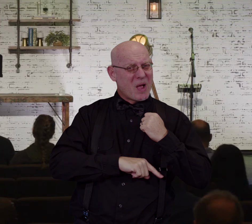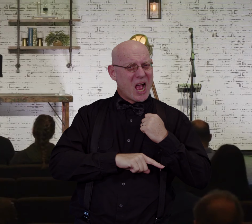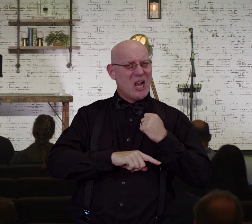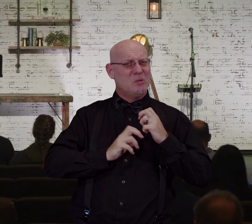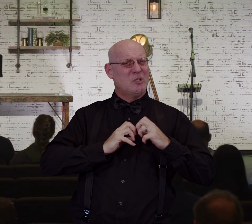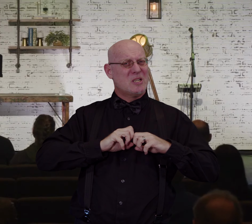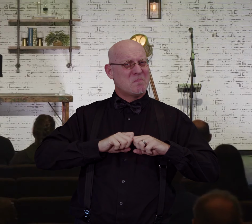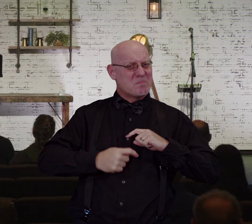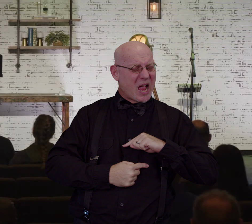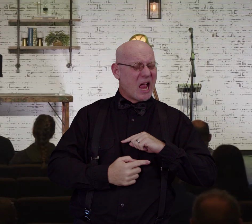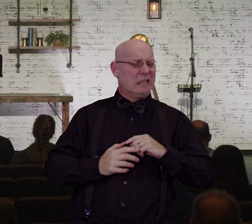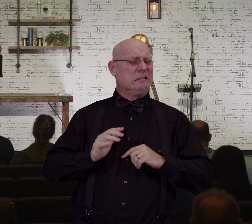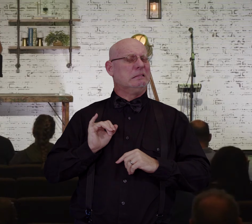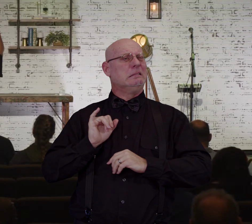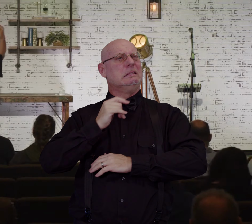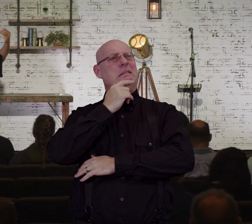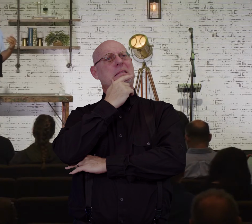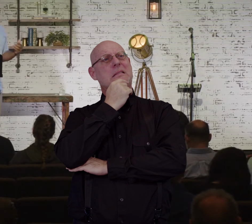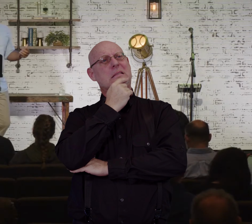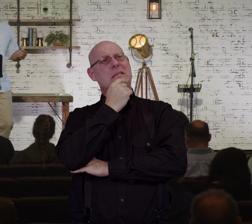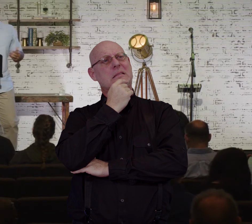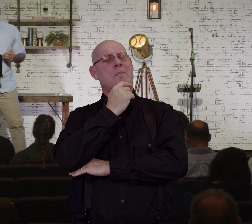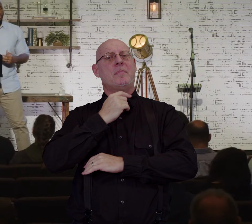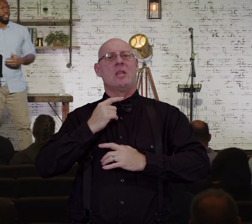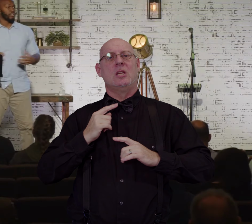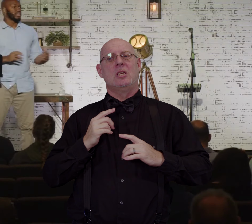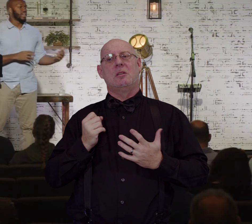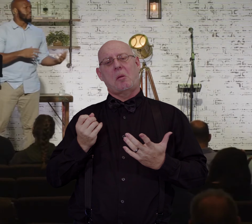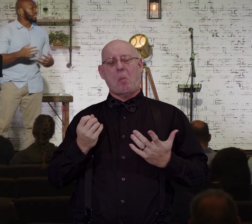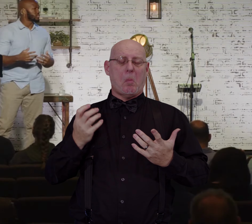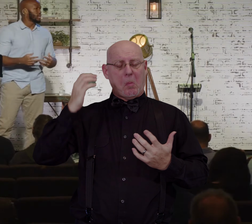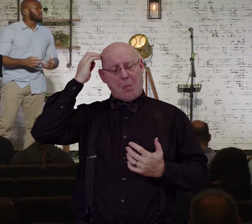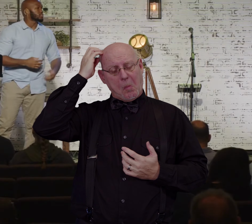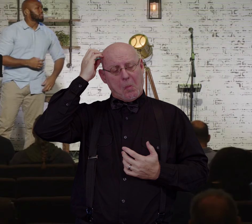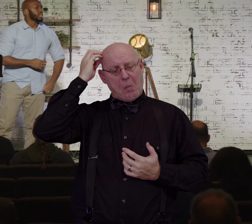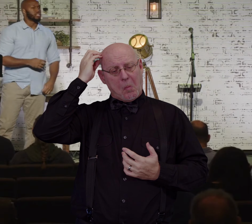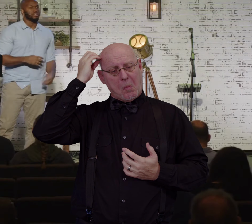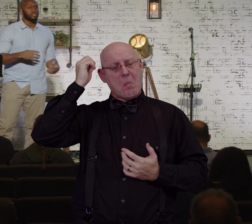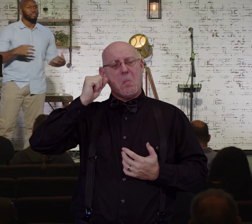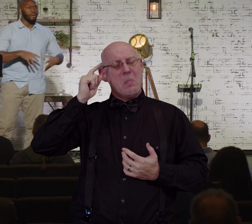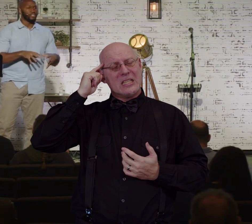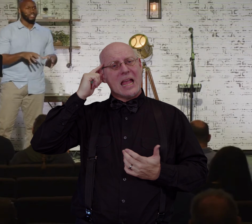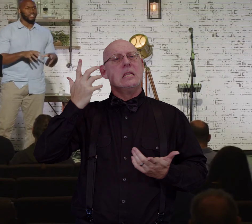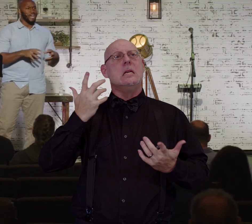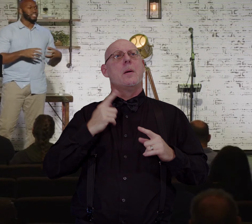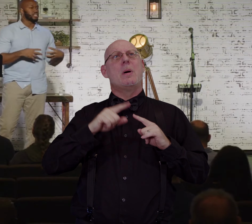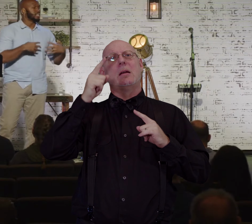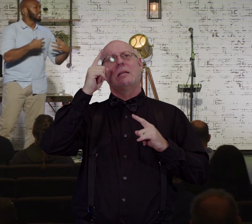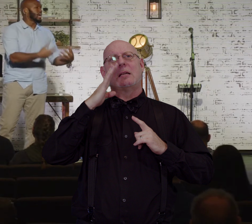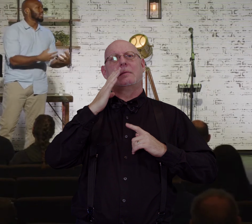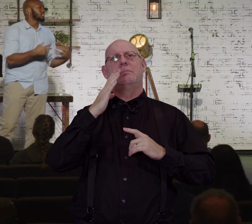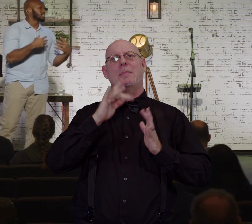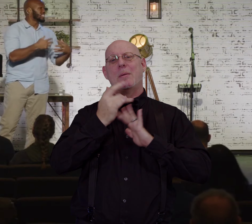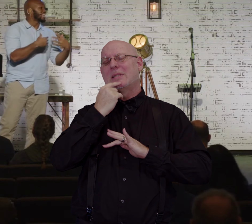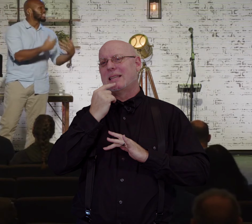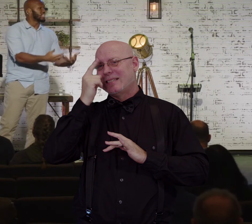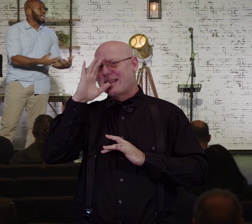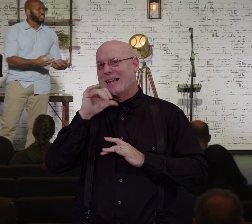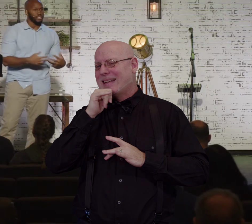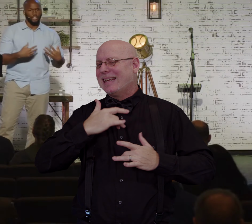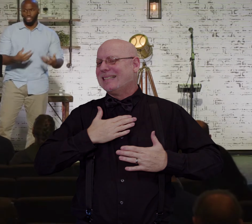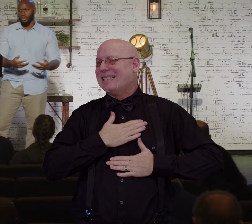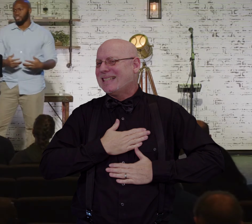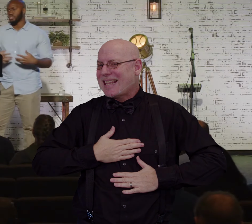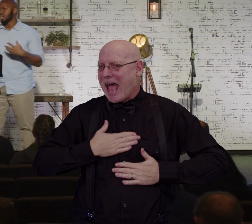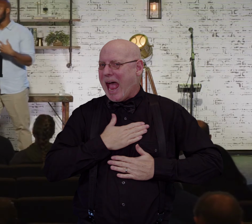and torment. And so to a degree, that makes sense, because the Bible tells us God does not